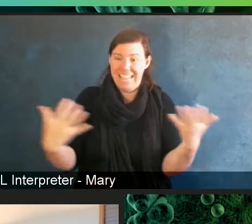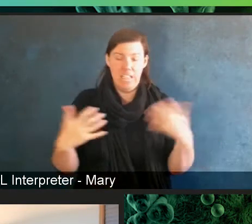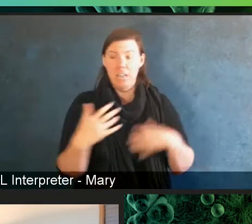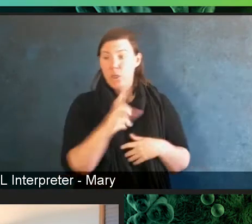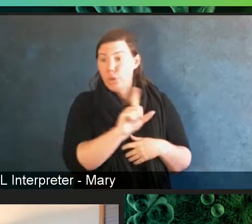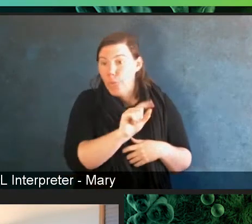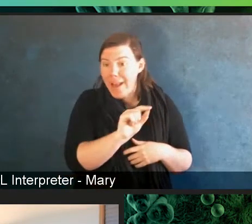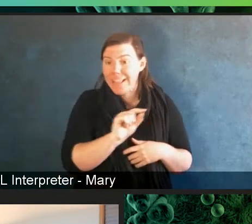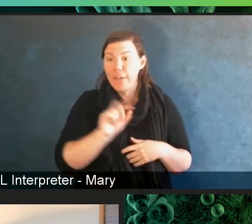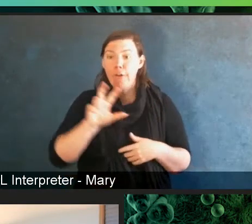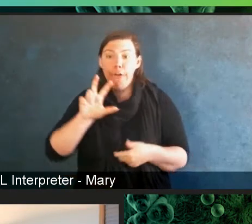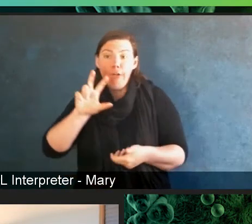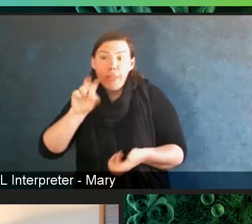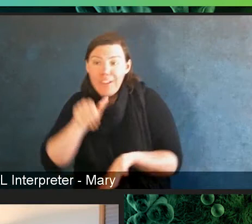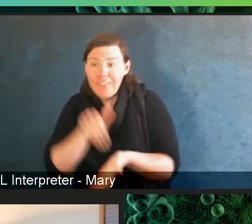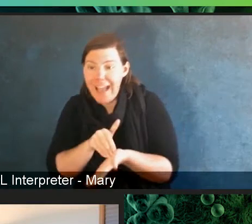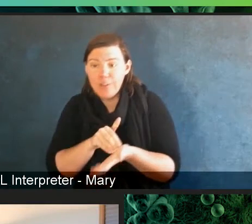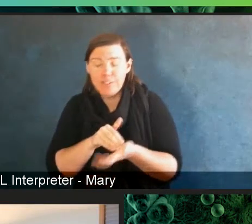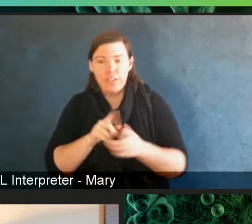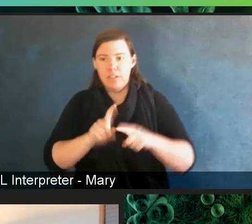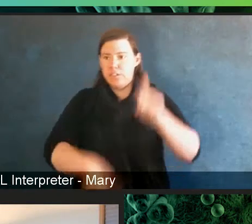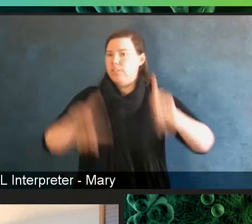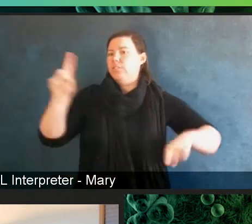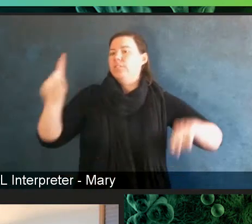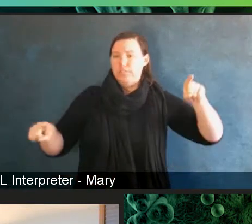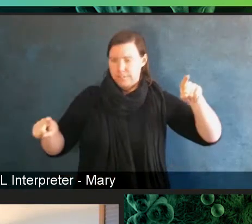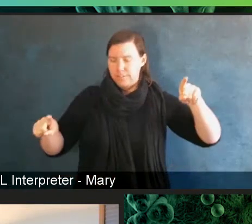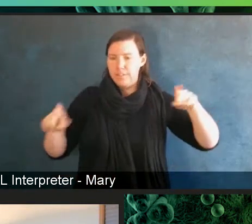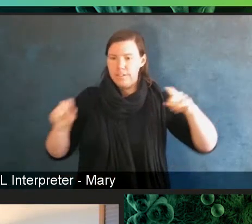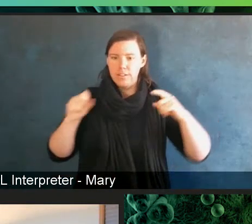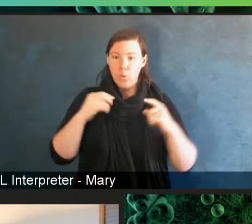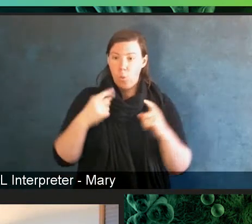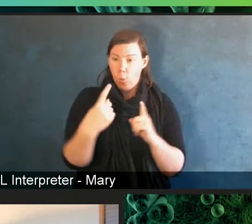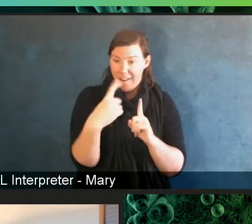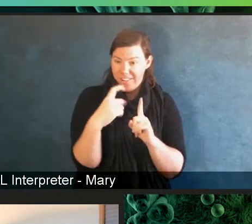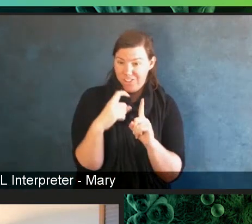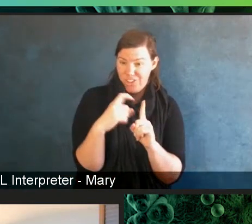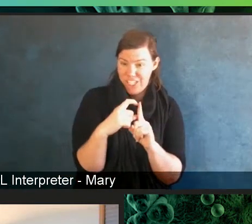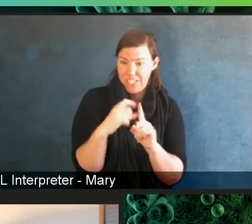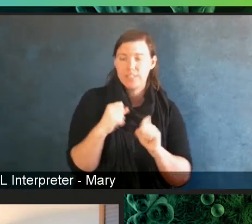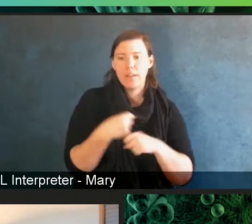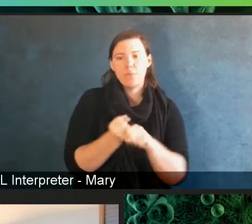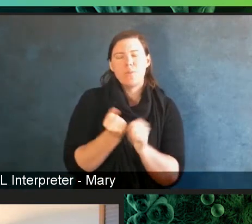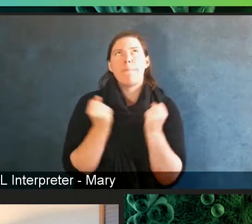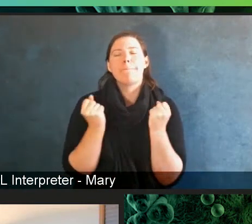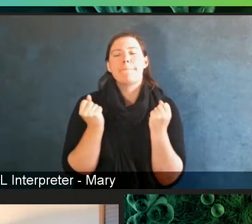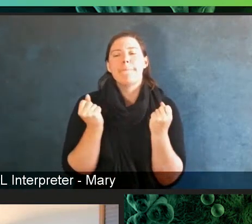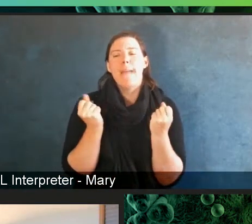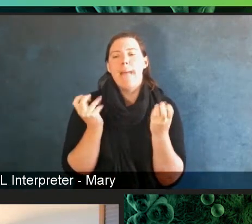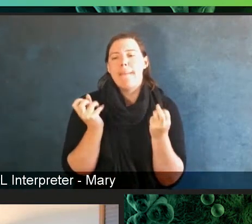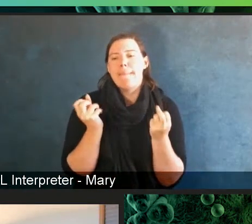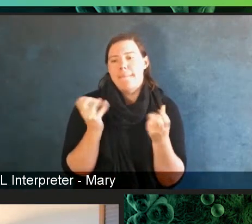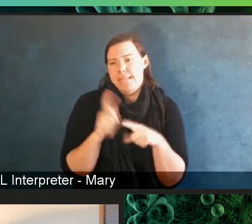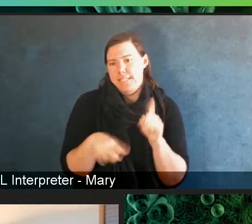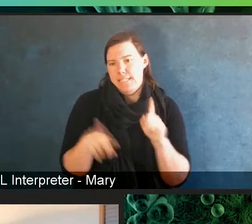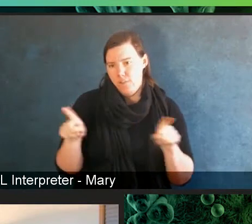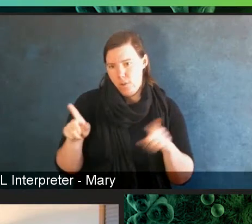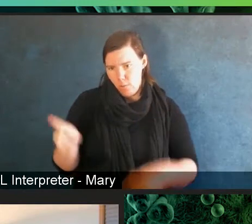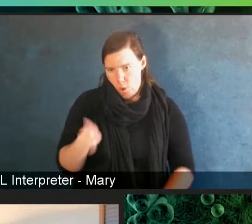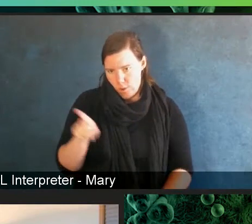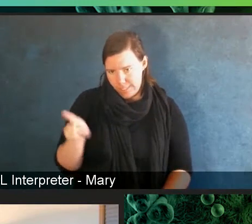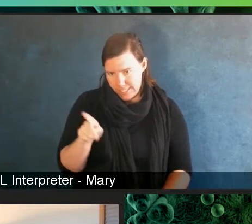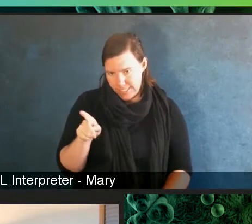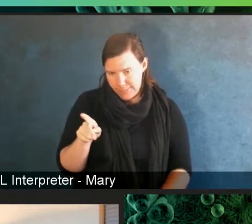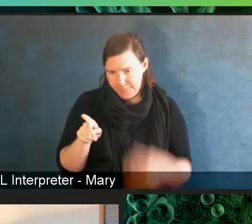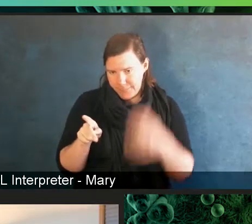information, one gene, can produce lots of different functional units of proteins. And so how does that have anything to do with cancer? We're